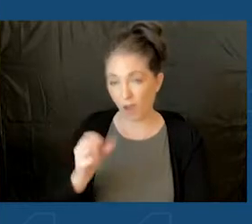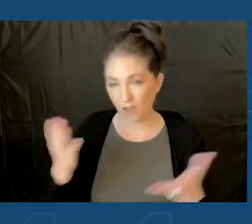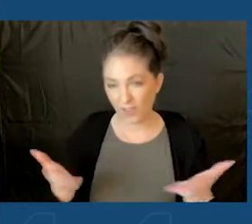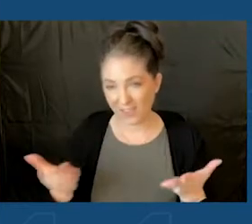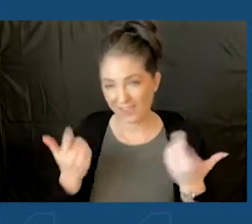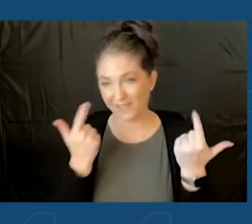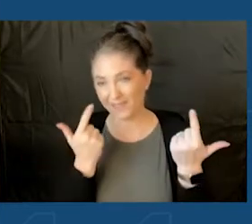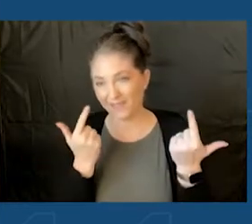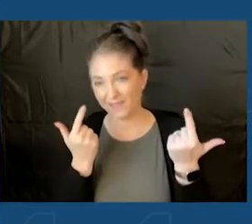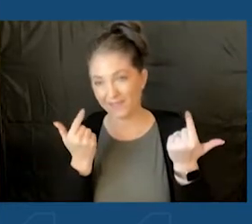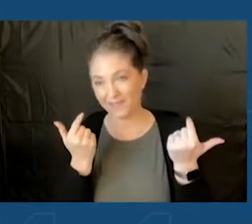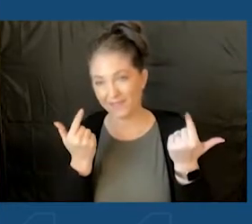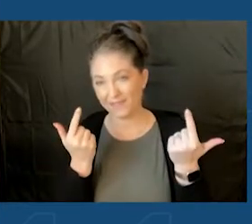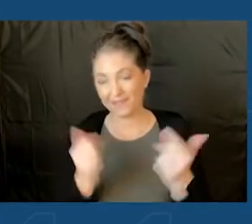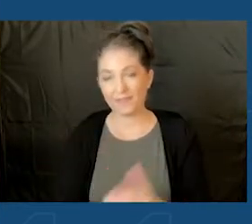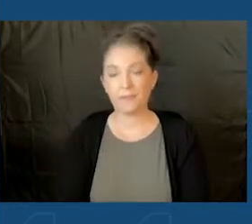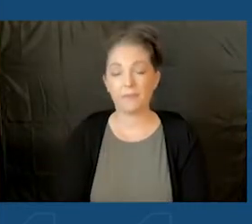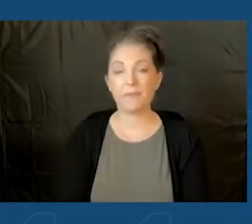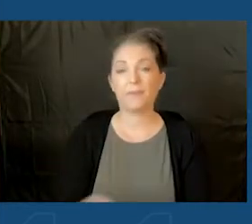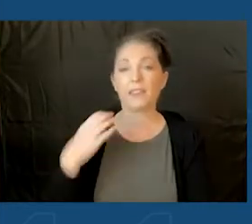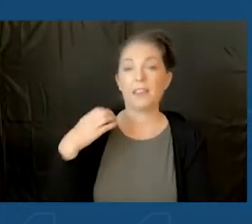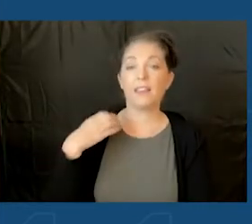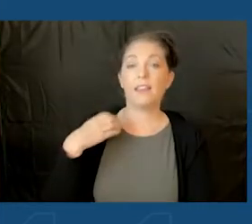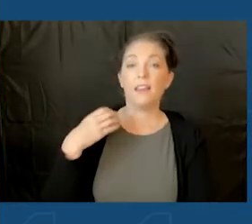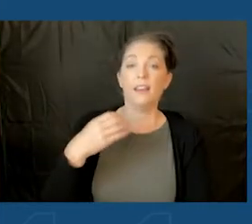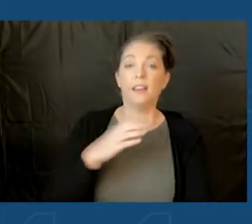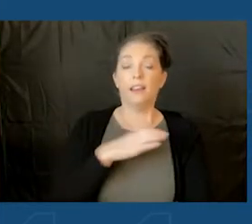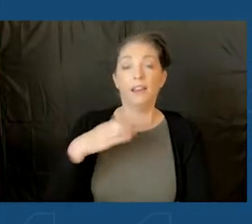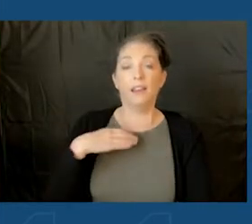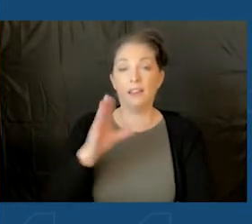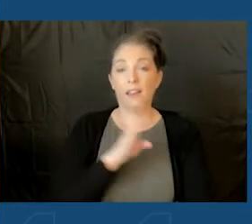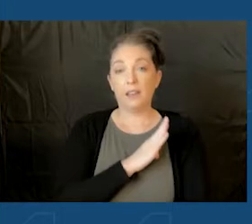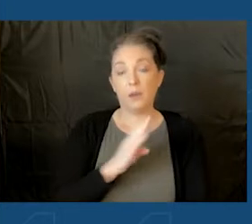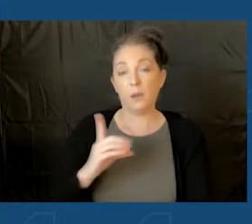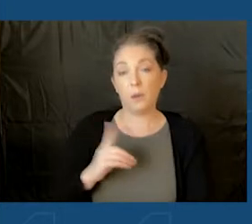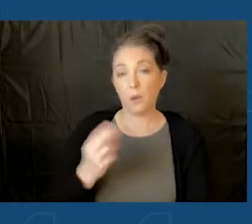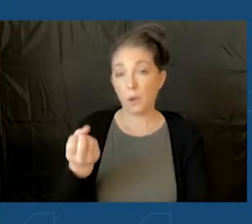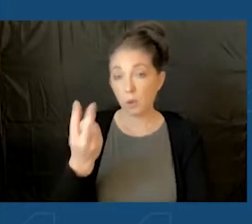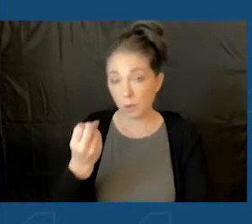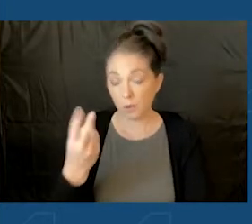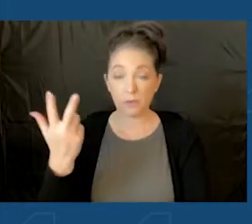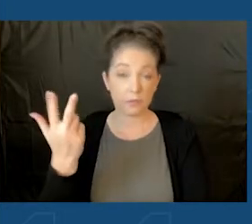And the chairs of Community Board 12 and 13, Brian Block and